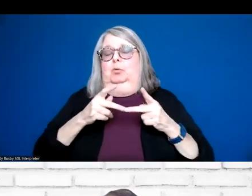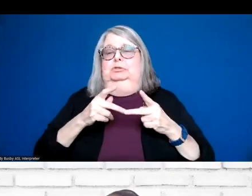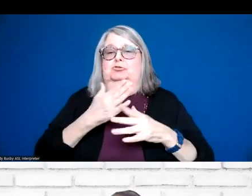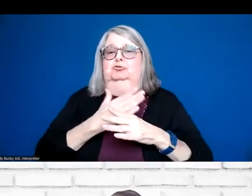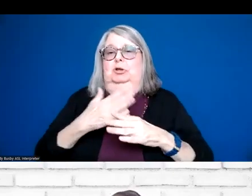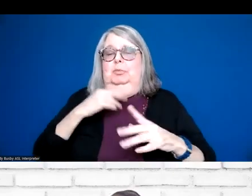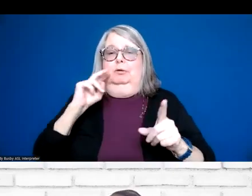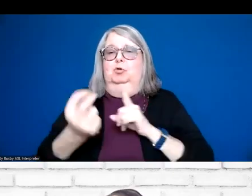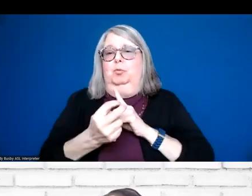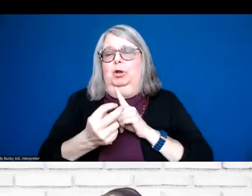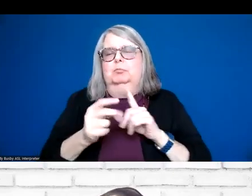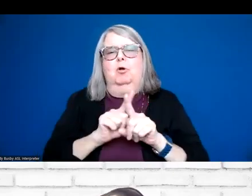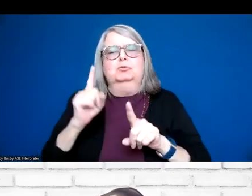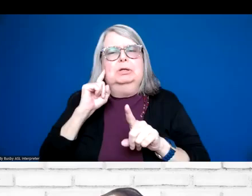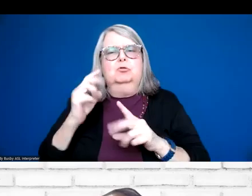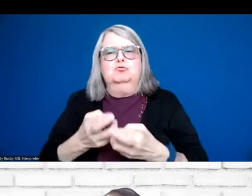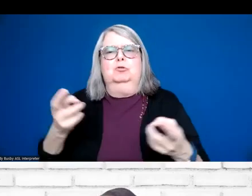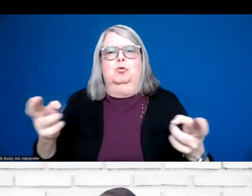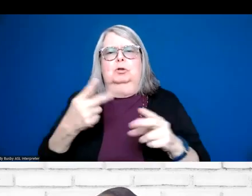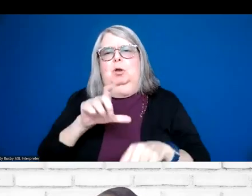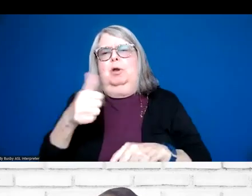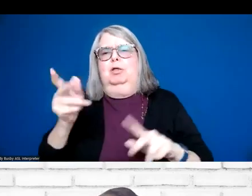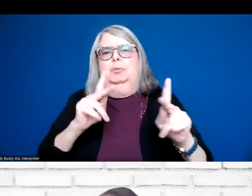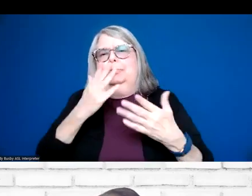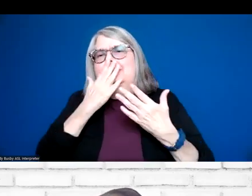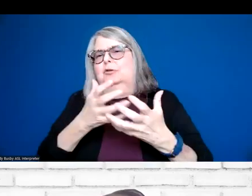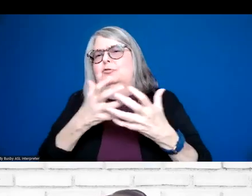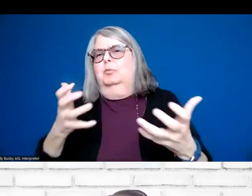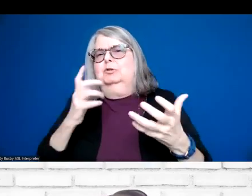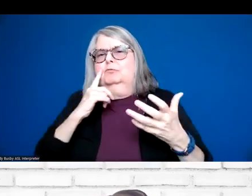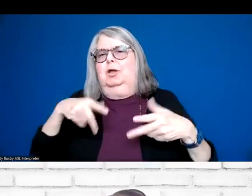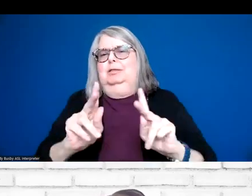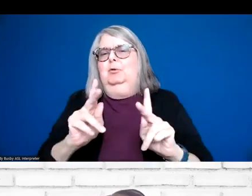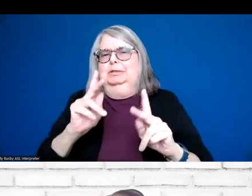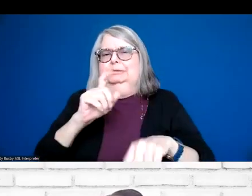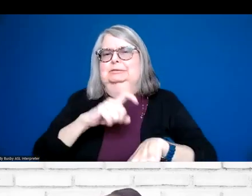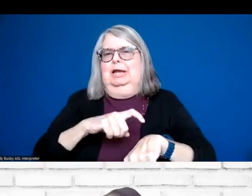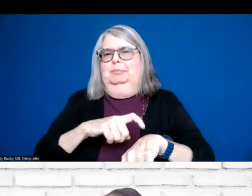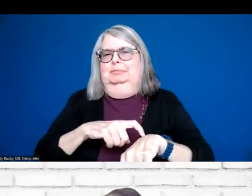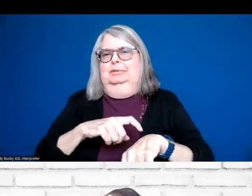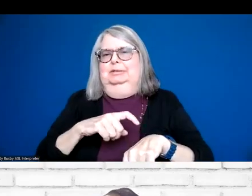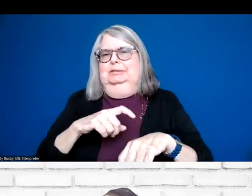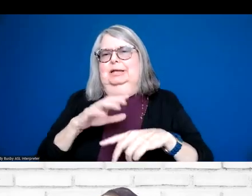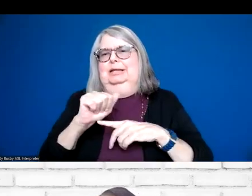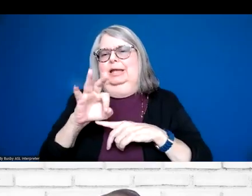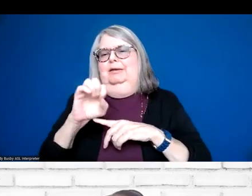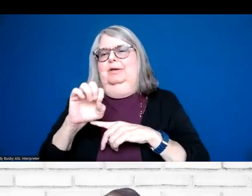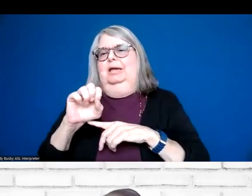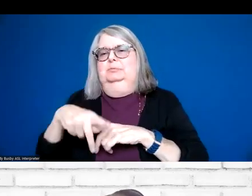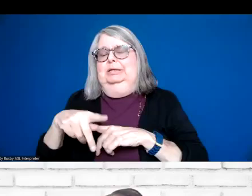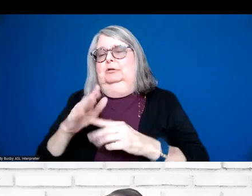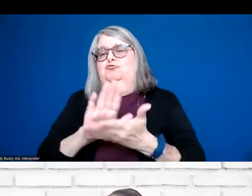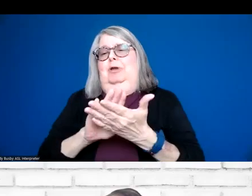importantly, hear the resources and viewpoints from others. So thank you so much for allowing me this time. And AFSP,